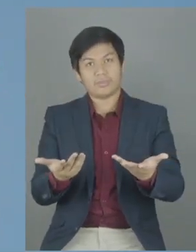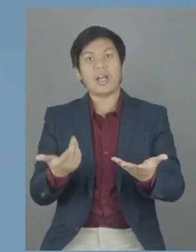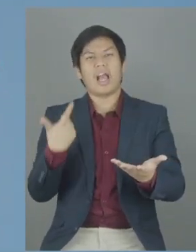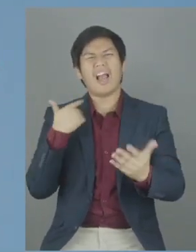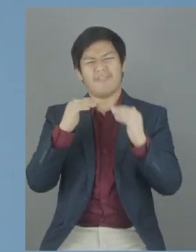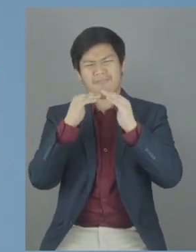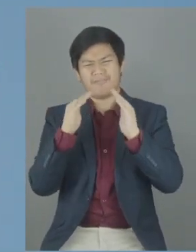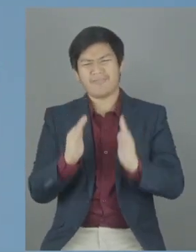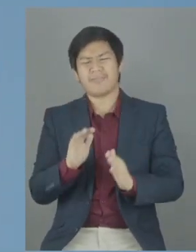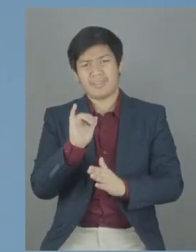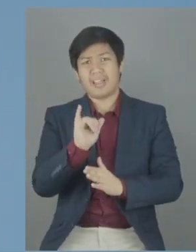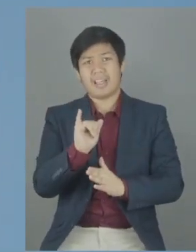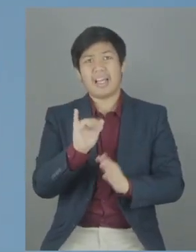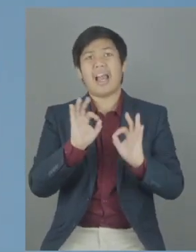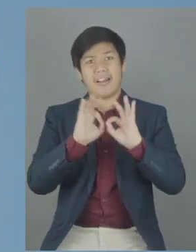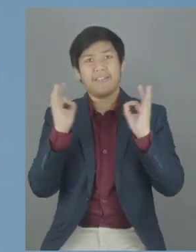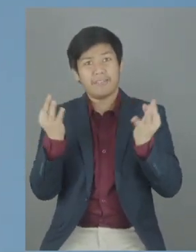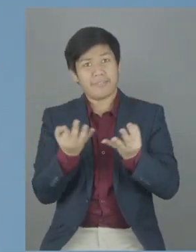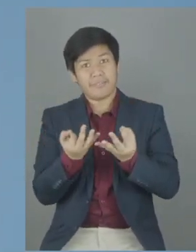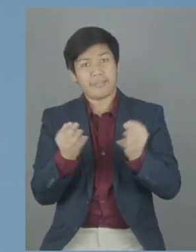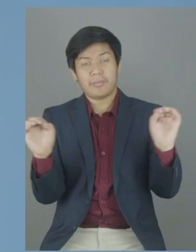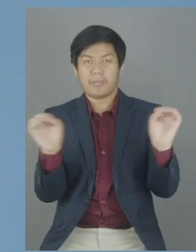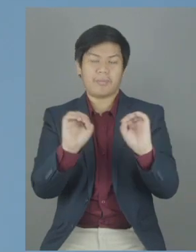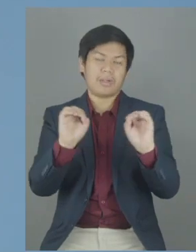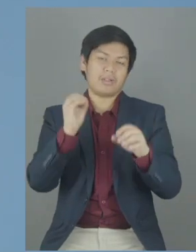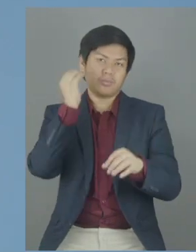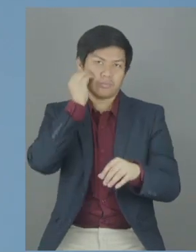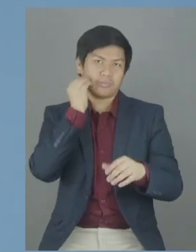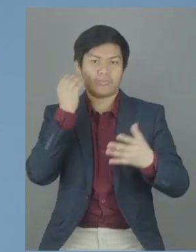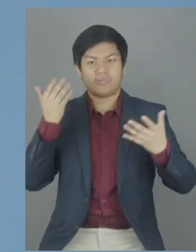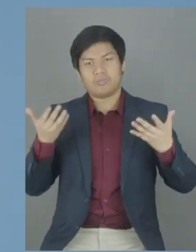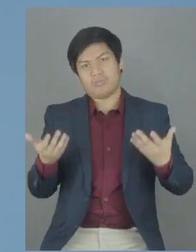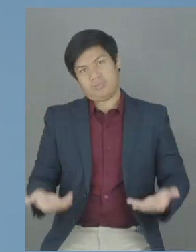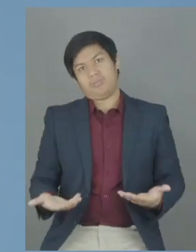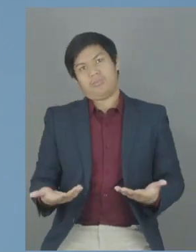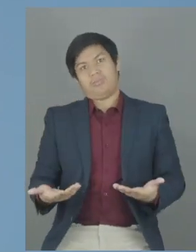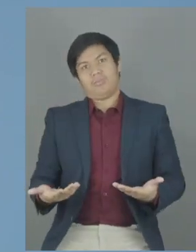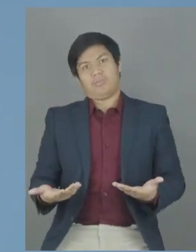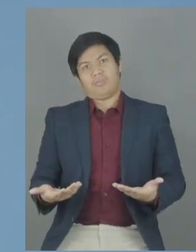shelter. You have a family, but you don't feel at home.